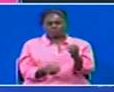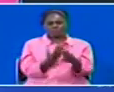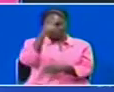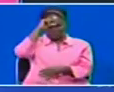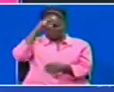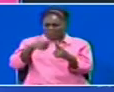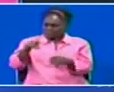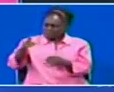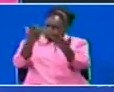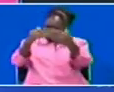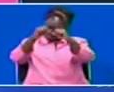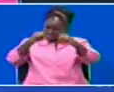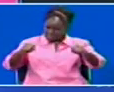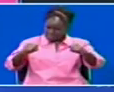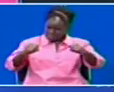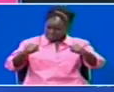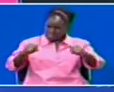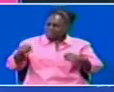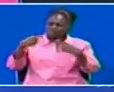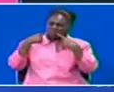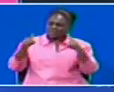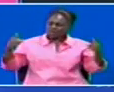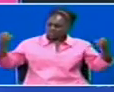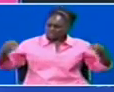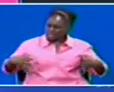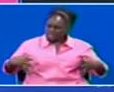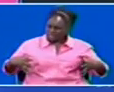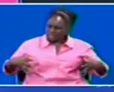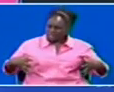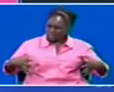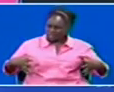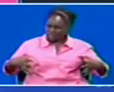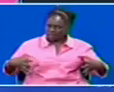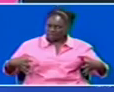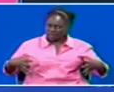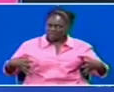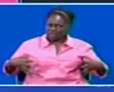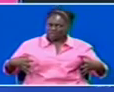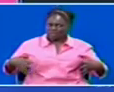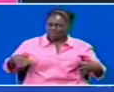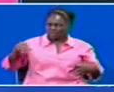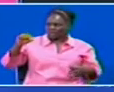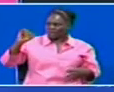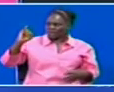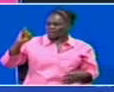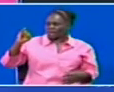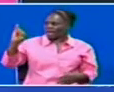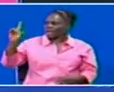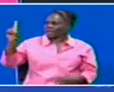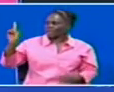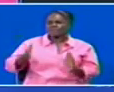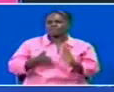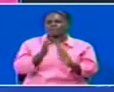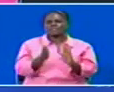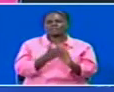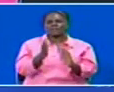But he's the head of state. And he came out very clearly, for example, and said that IDs should be processed faster